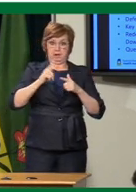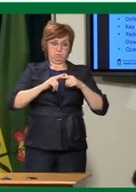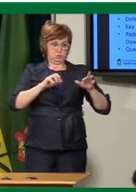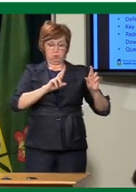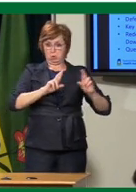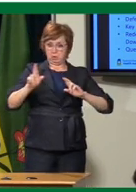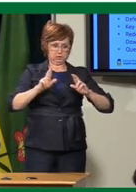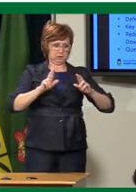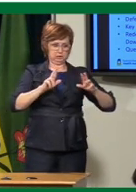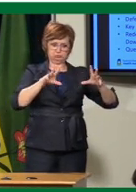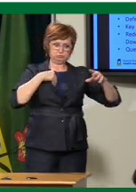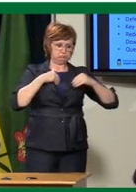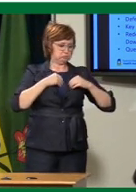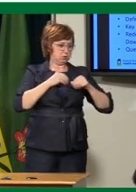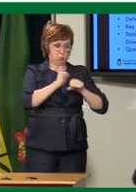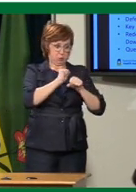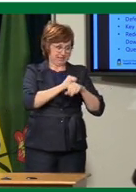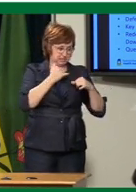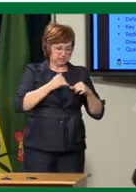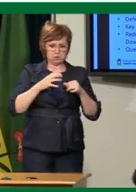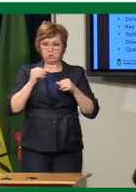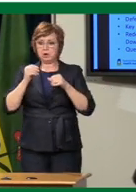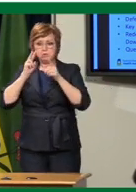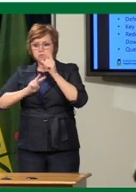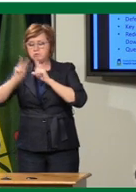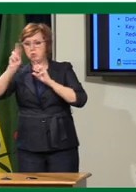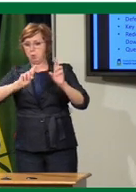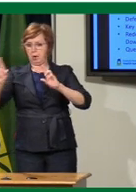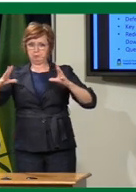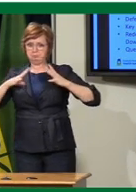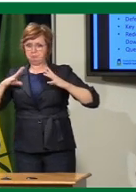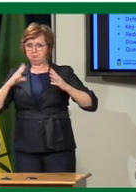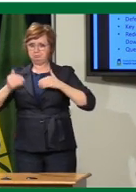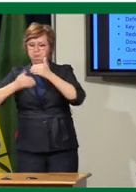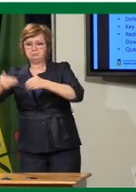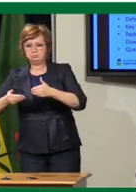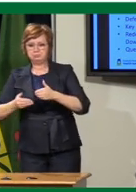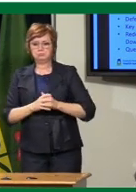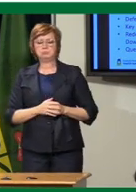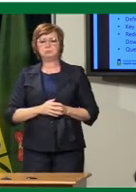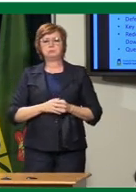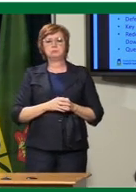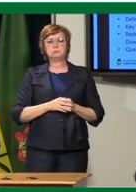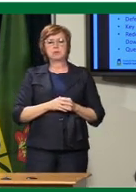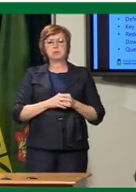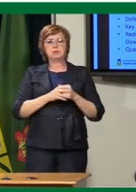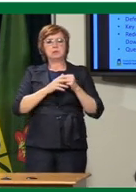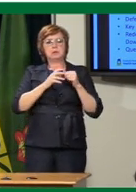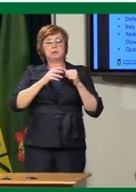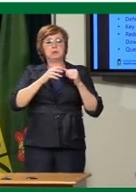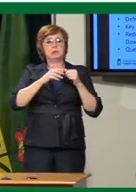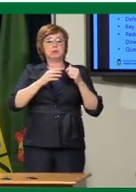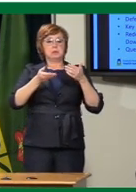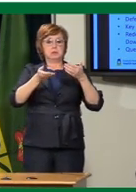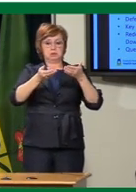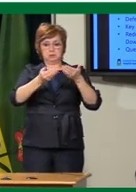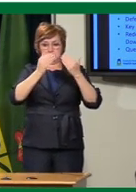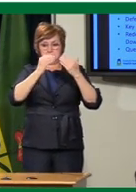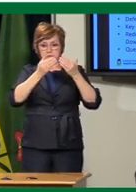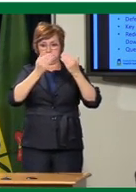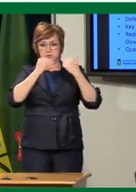challenges that we are enduring through implementation of those approaches. And then covering off a redeployment plan that